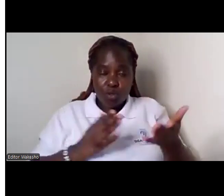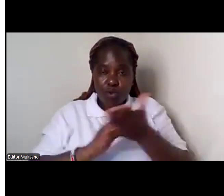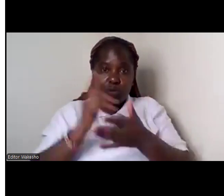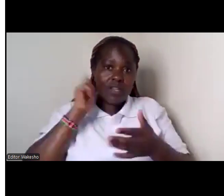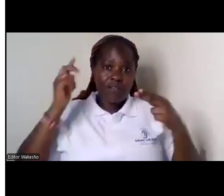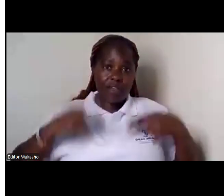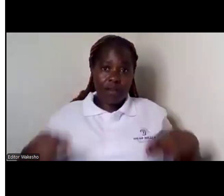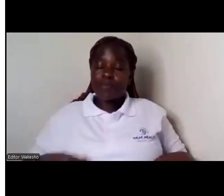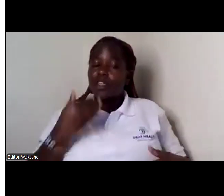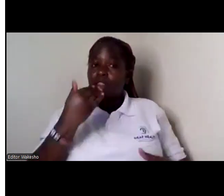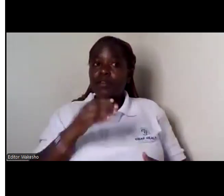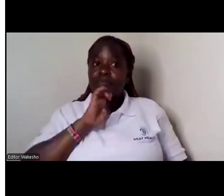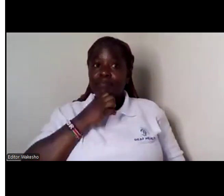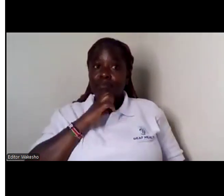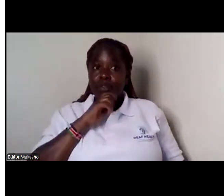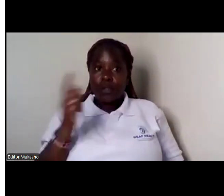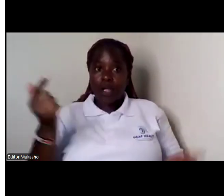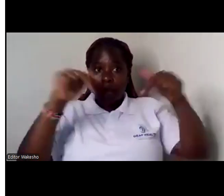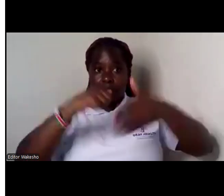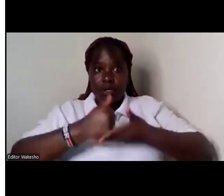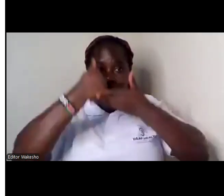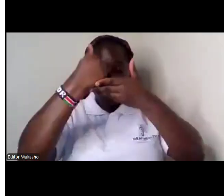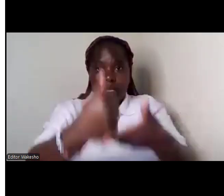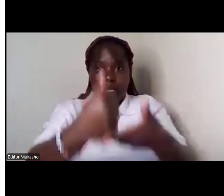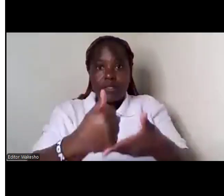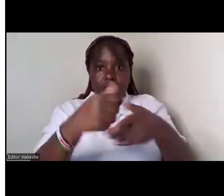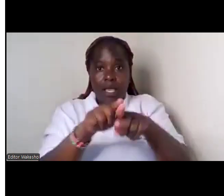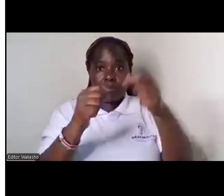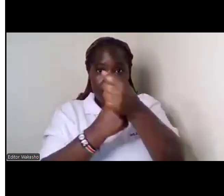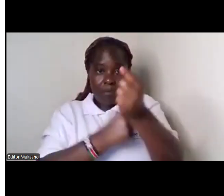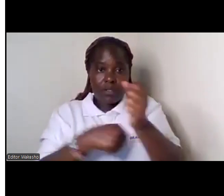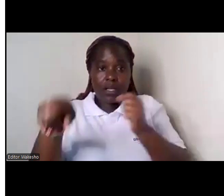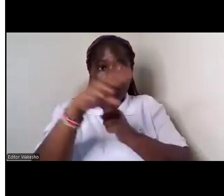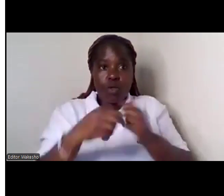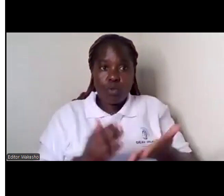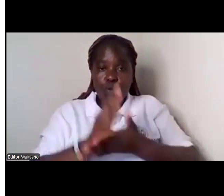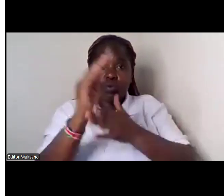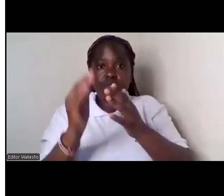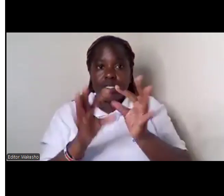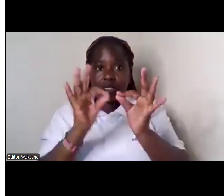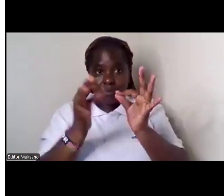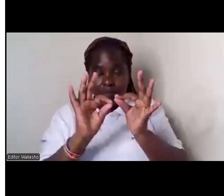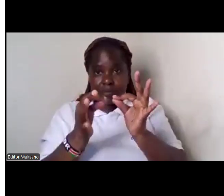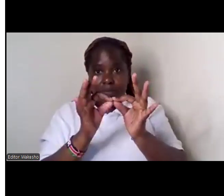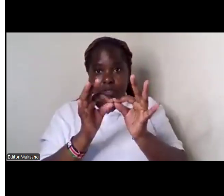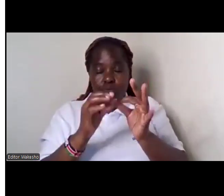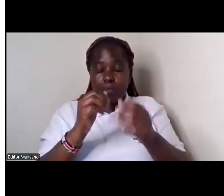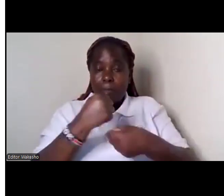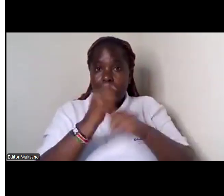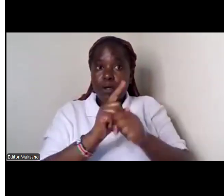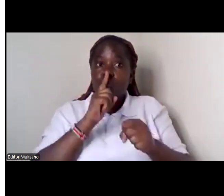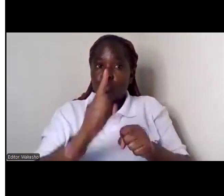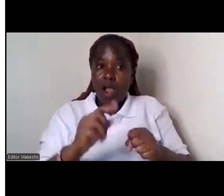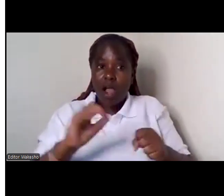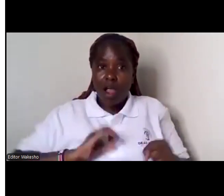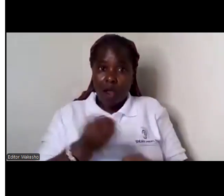Editor, for coming through and for supporting us through the sign language interpretation to ensure that even our deaf